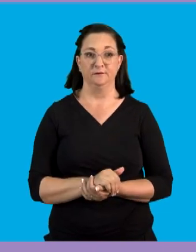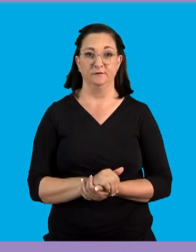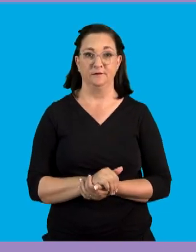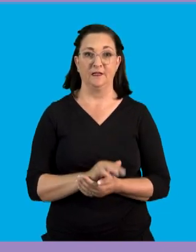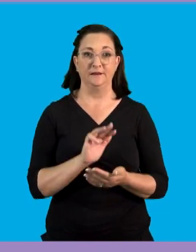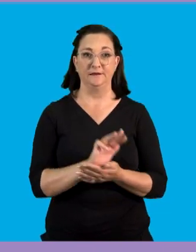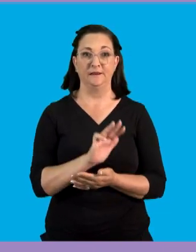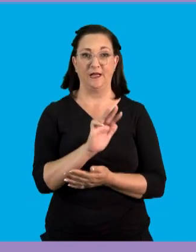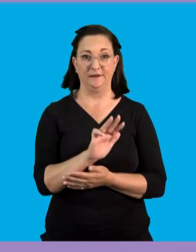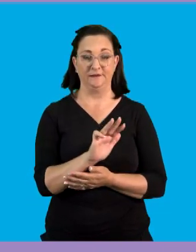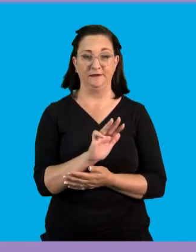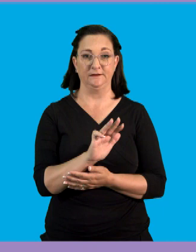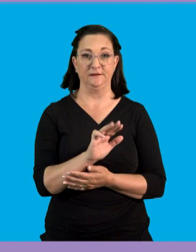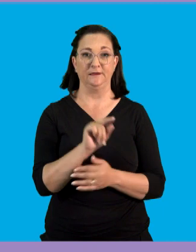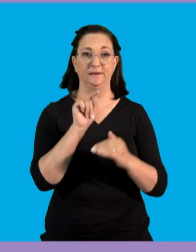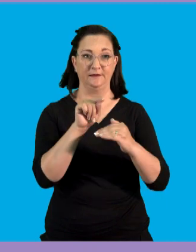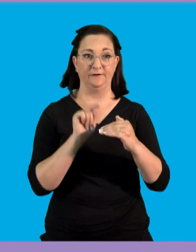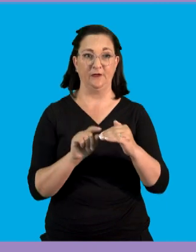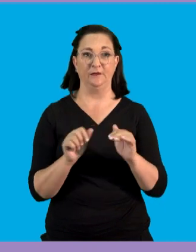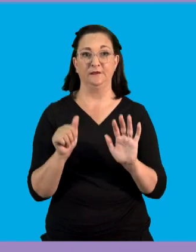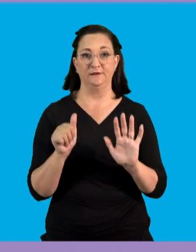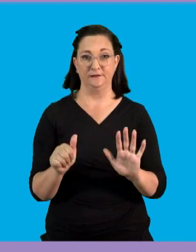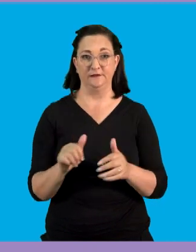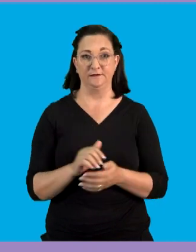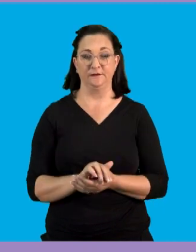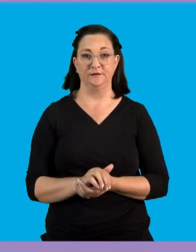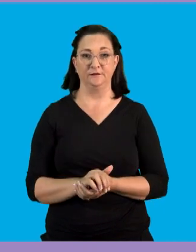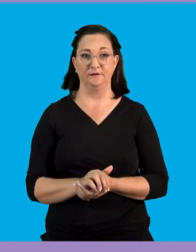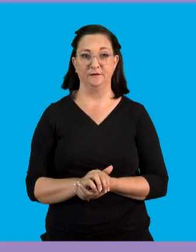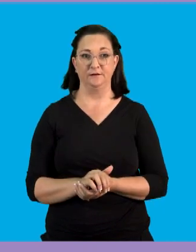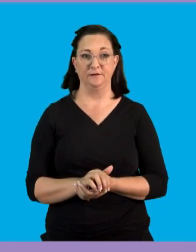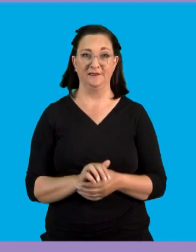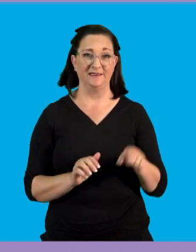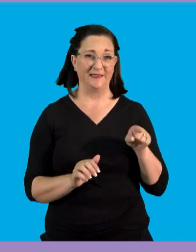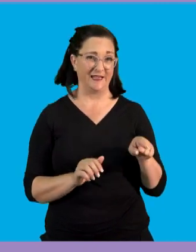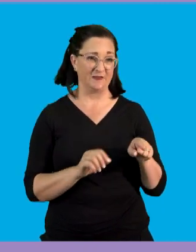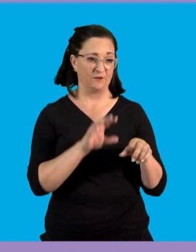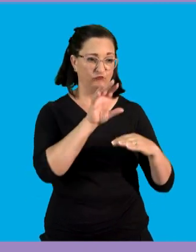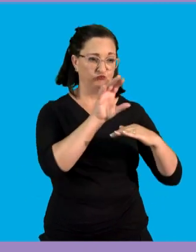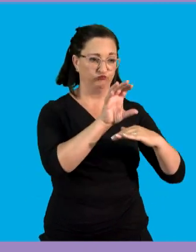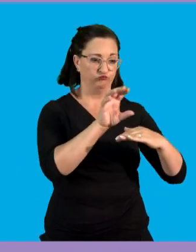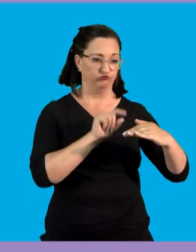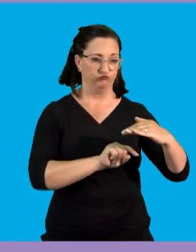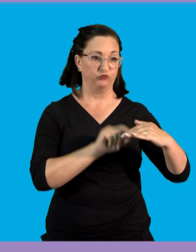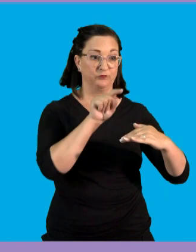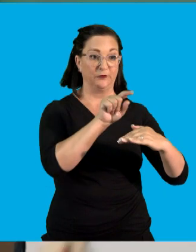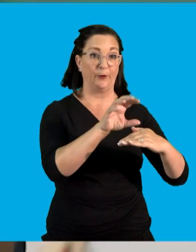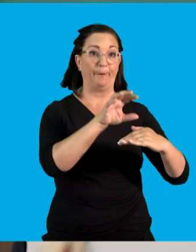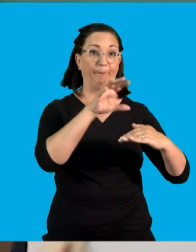19/6, and that is 19 divided by 6. Do you remember what we call this type of